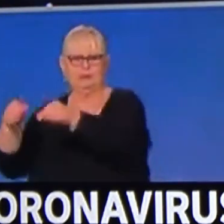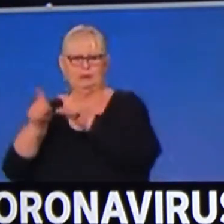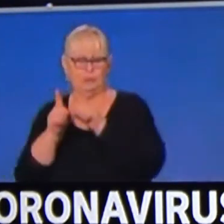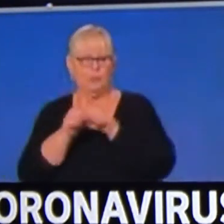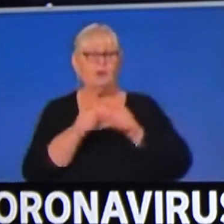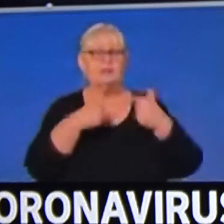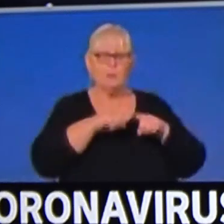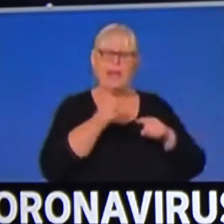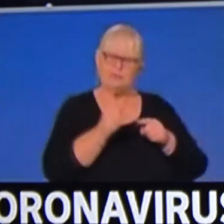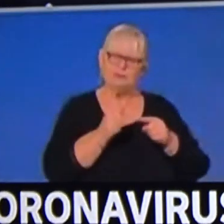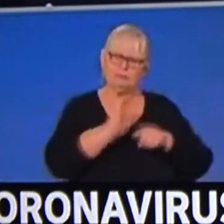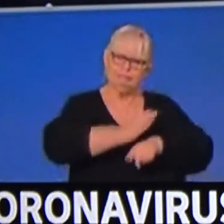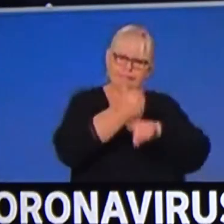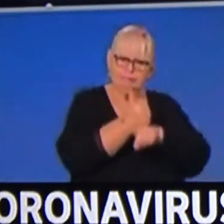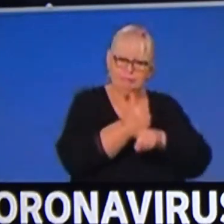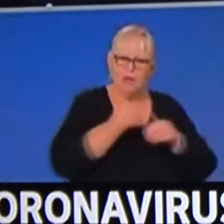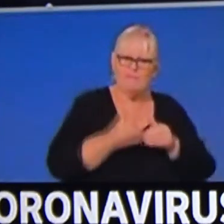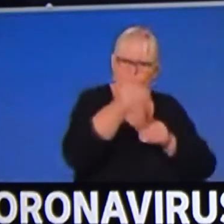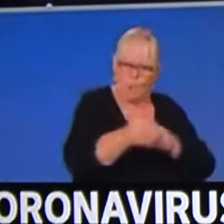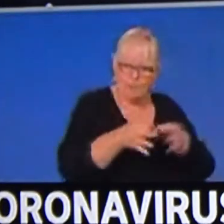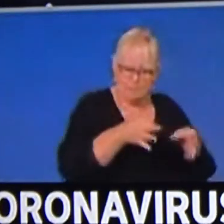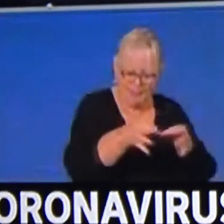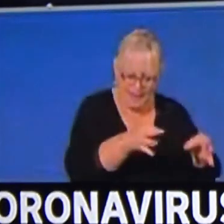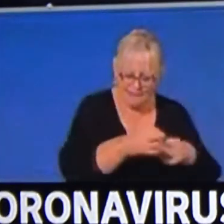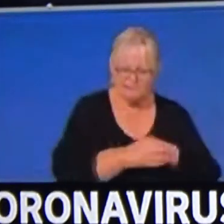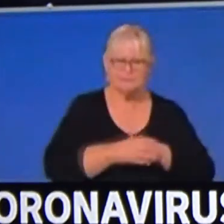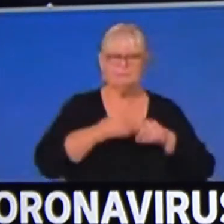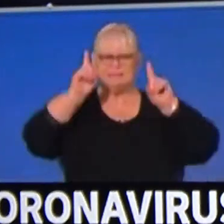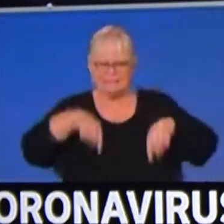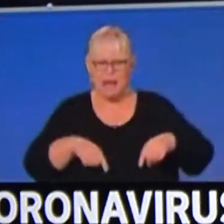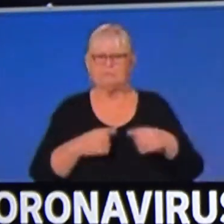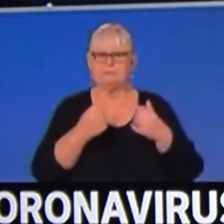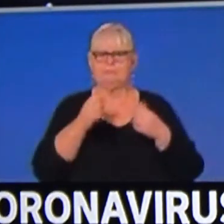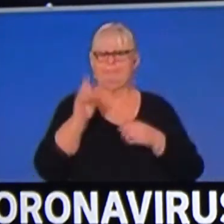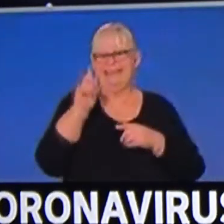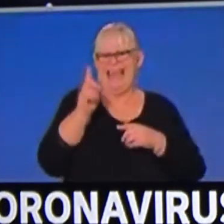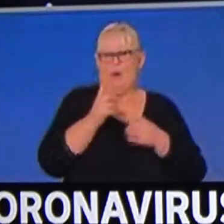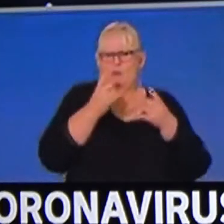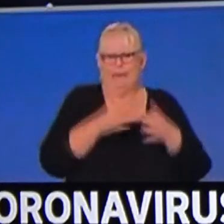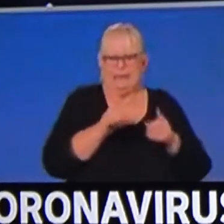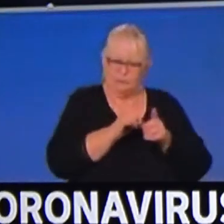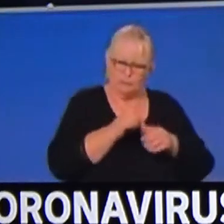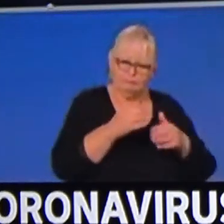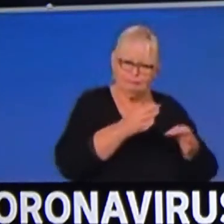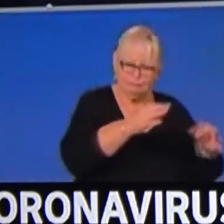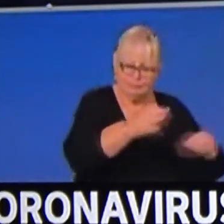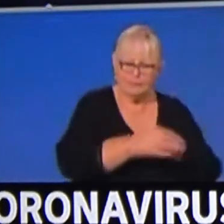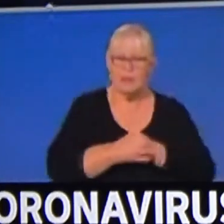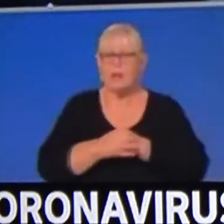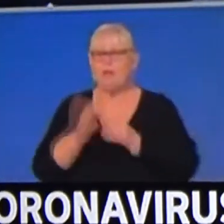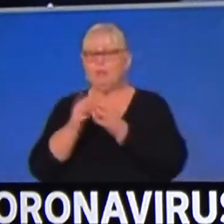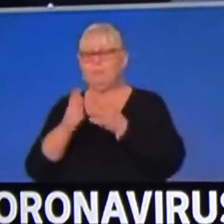plans and the implementation of the measures that we're already putting in place. On bond markets, $13 billion was